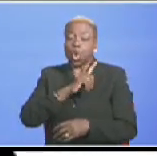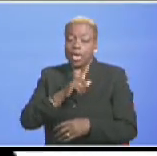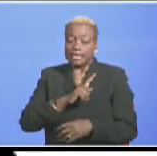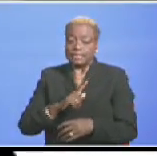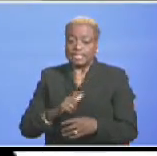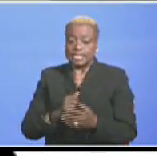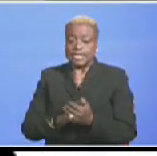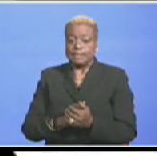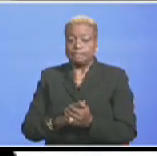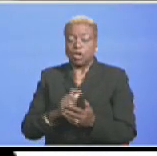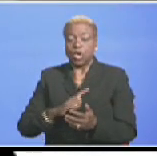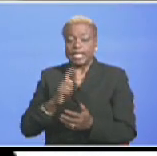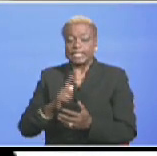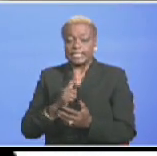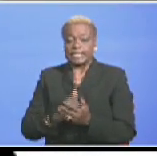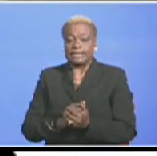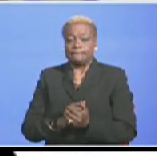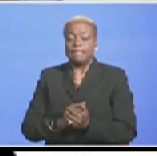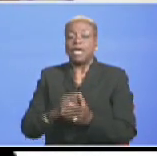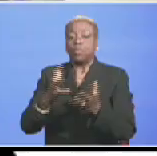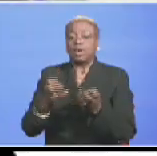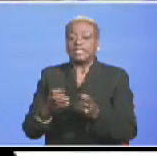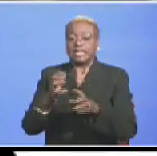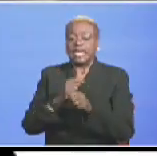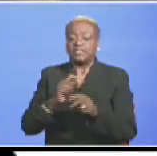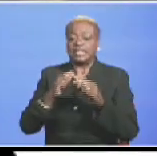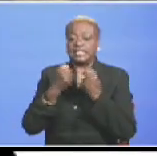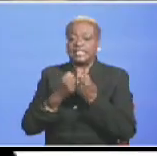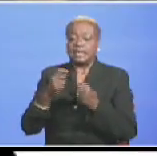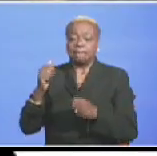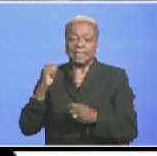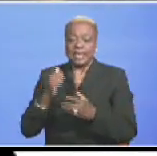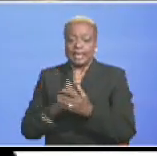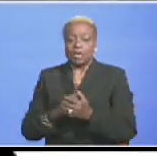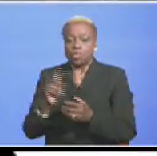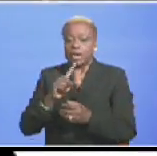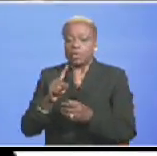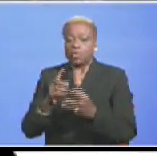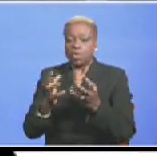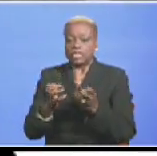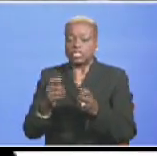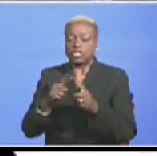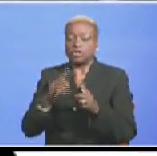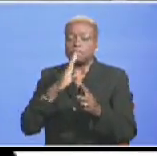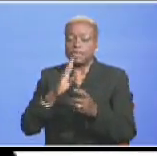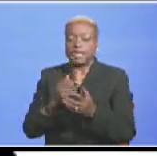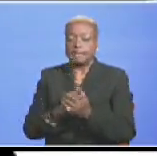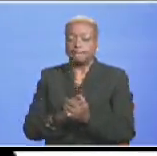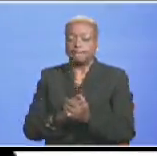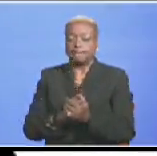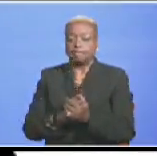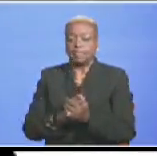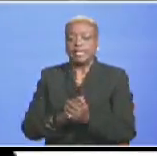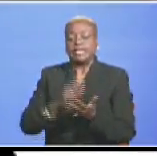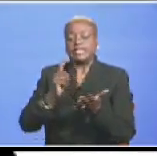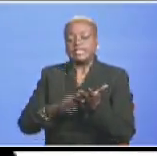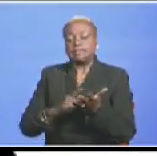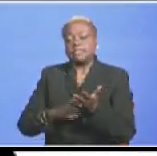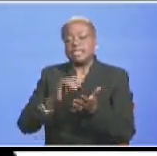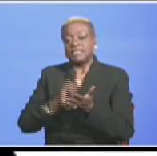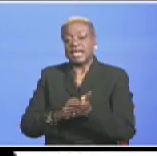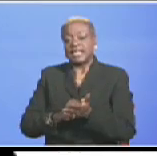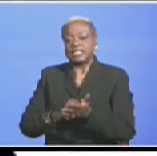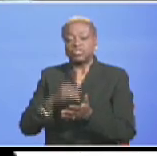that's getting the team back where it needs to be. It's not always about less than the max. It's just like something that is reasonable, and whereas it's